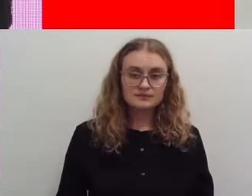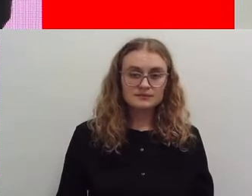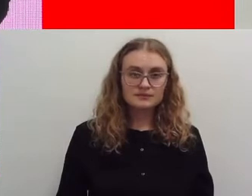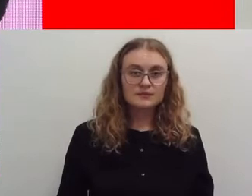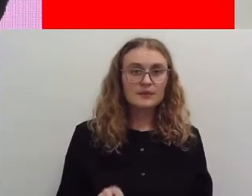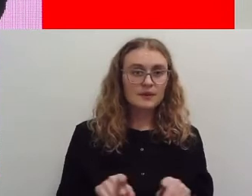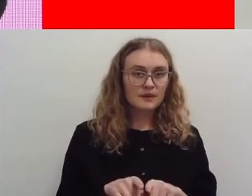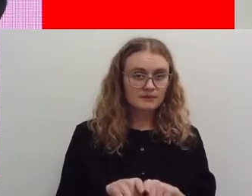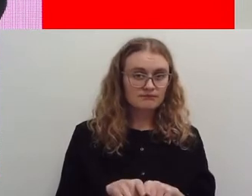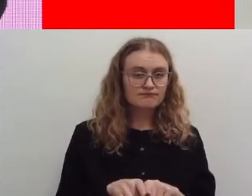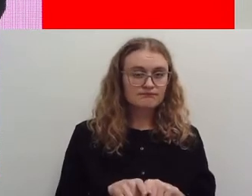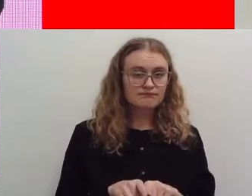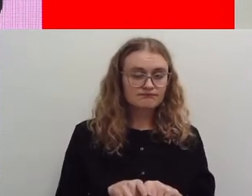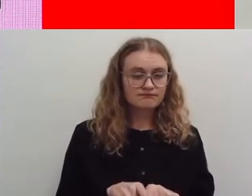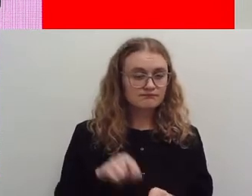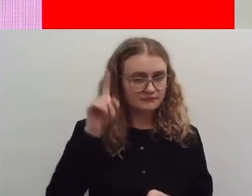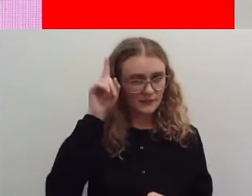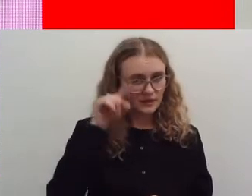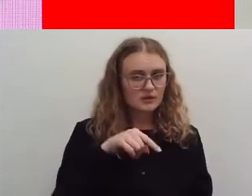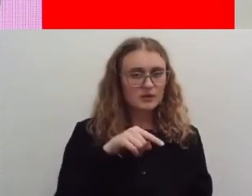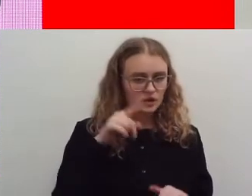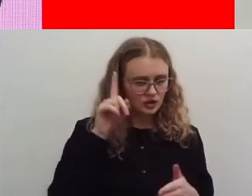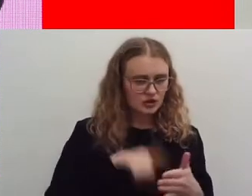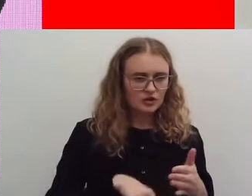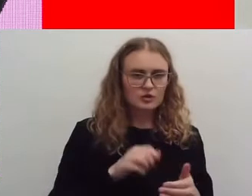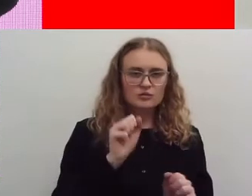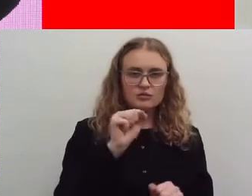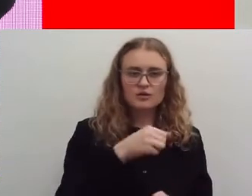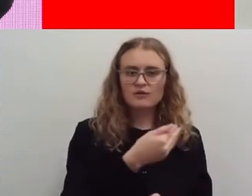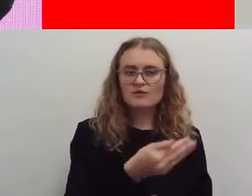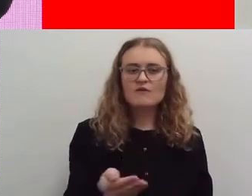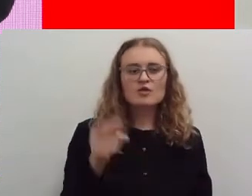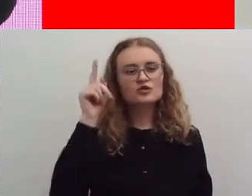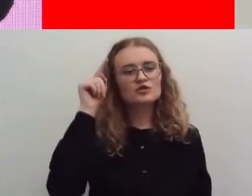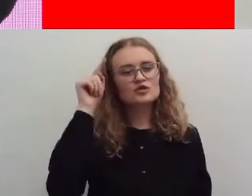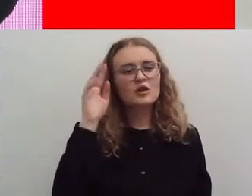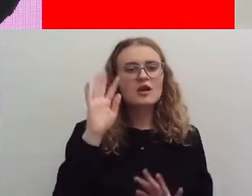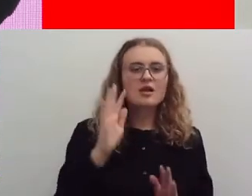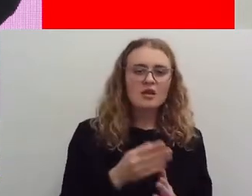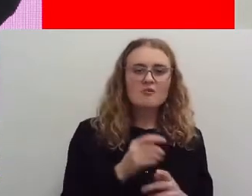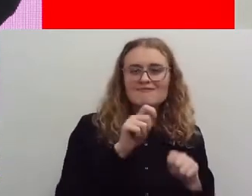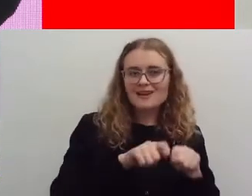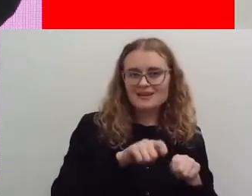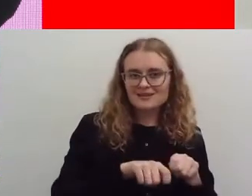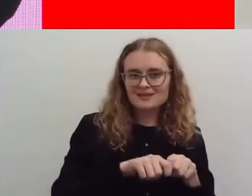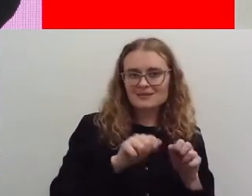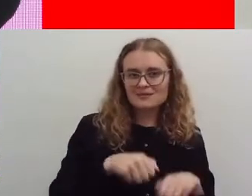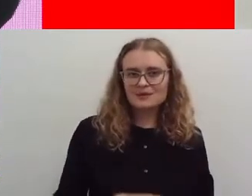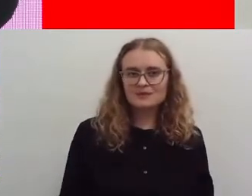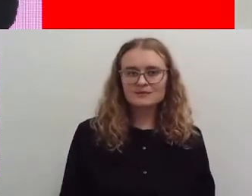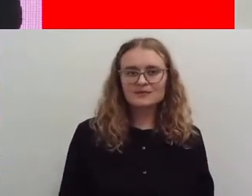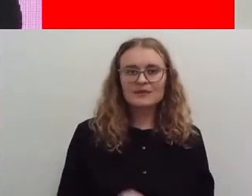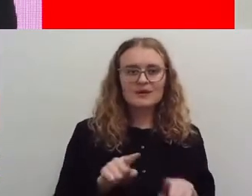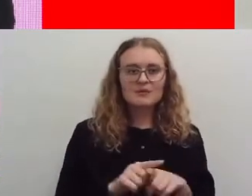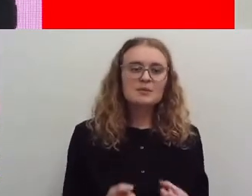test your knowledge of the Nordic countries. So, the link of the quiz is in your inbox in the